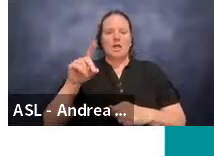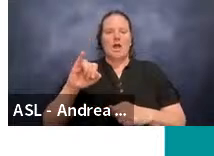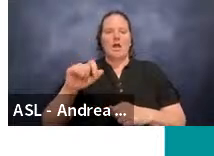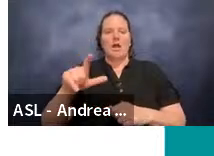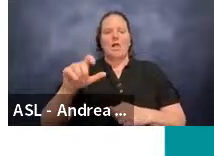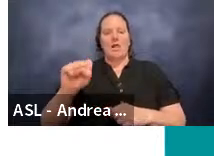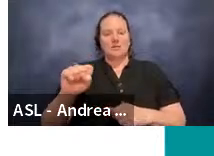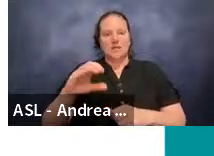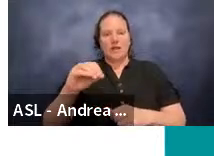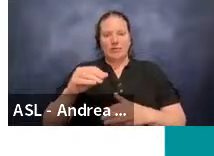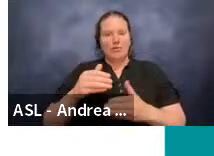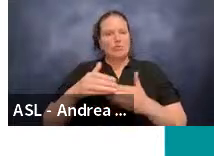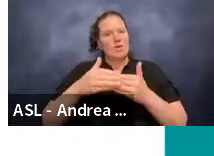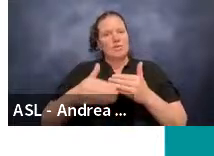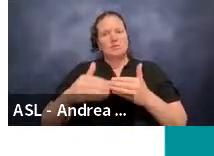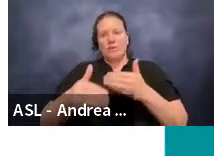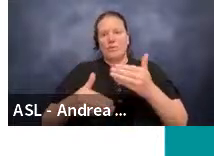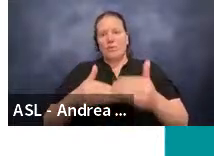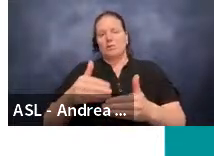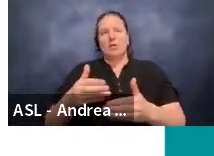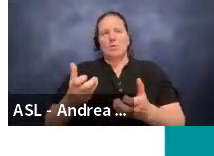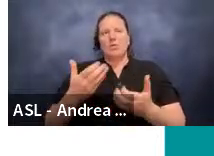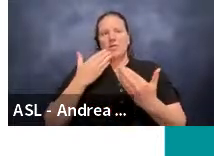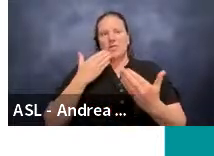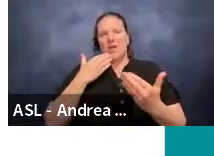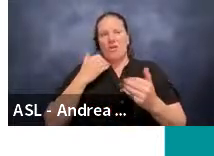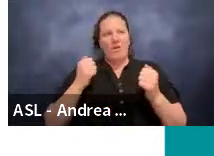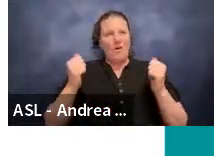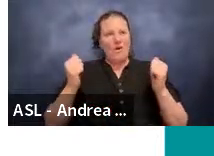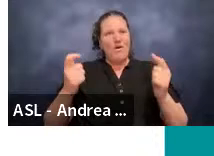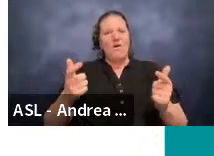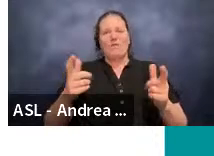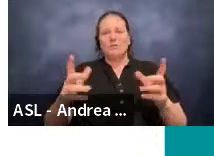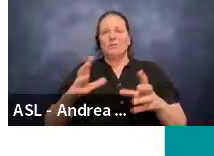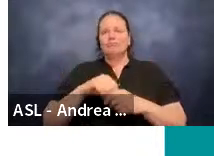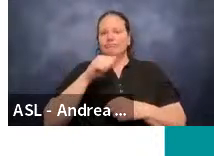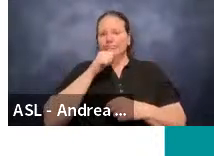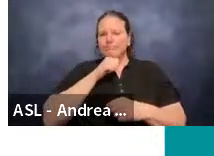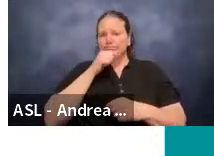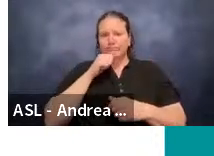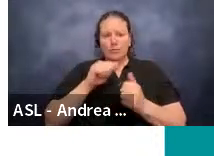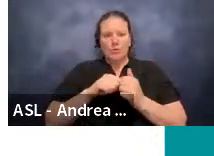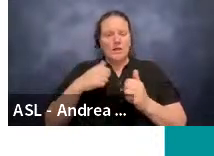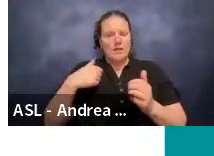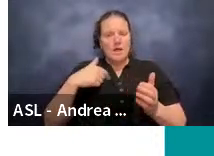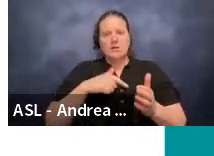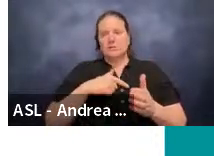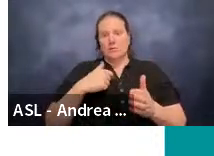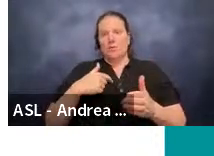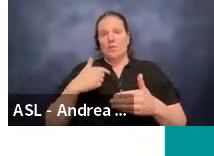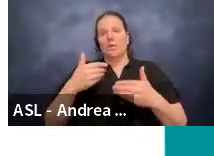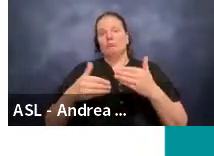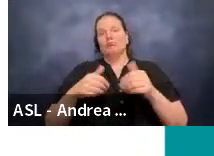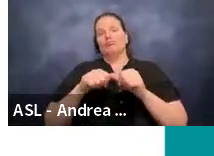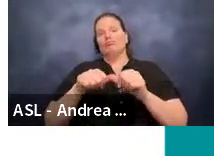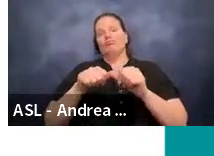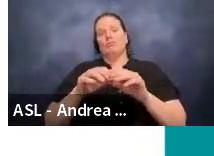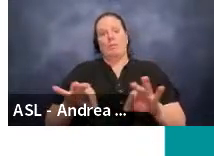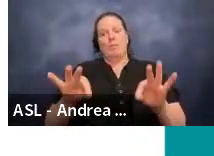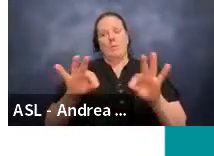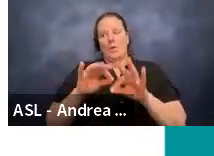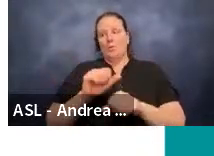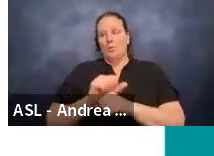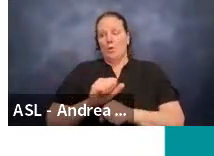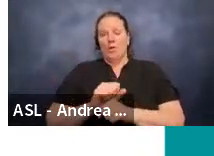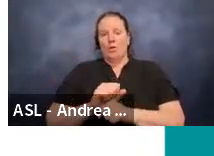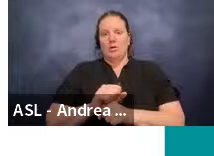of the process. So I just want to thank all of you for hanging in there with us as we continue this important work. It's